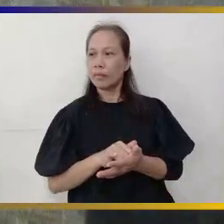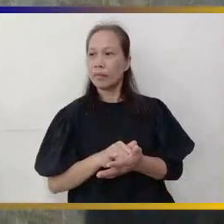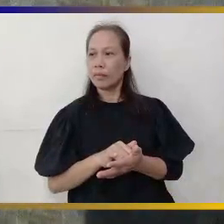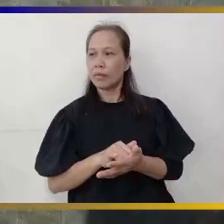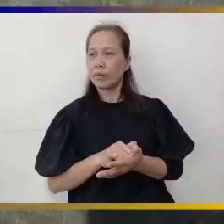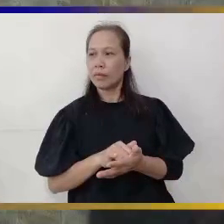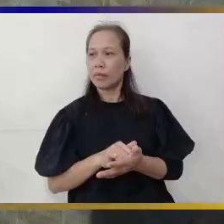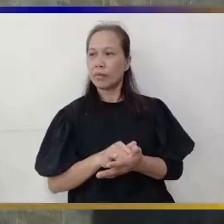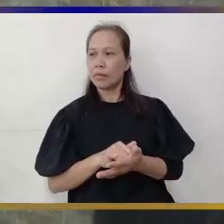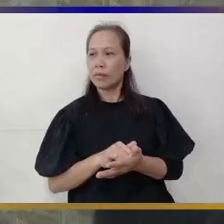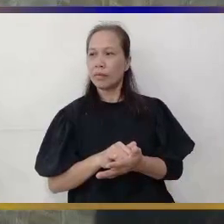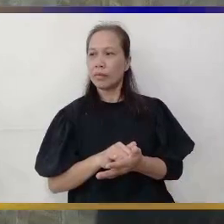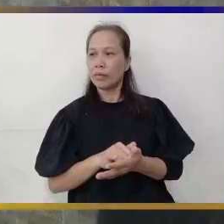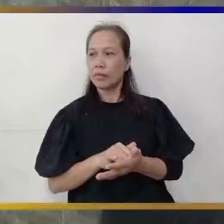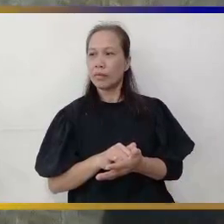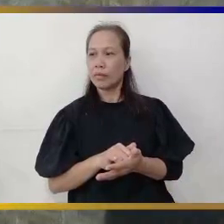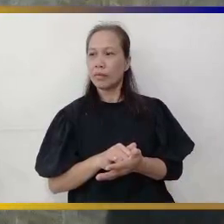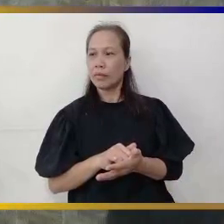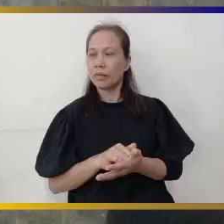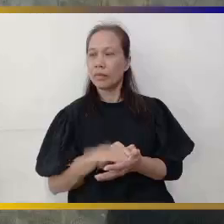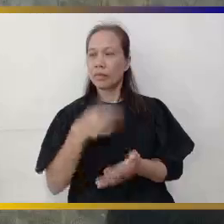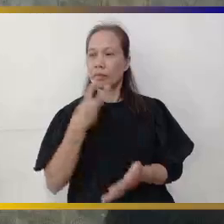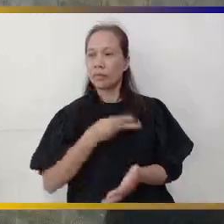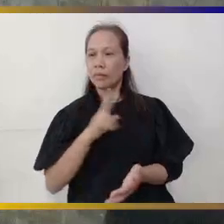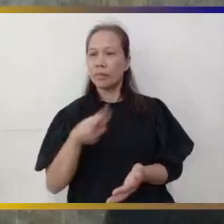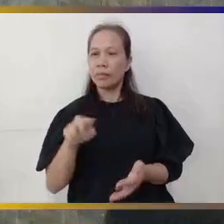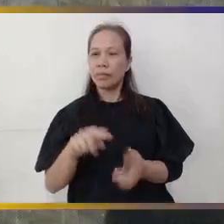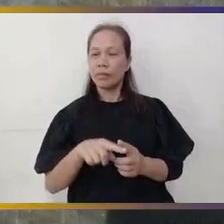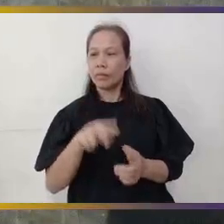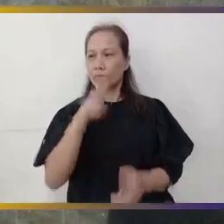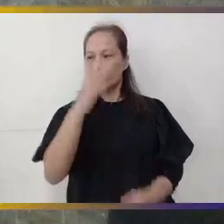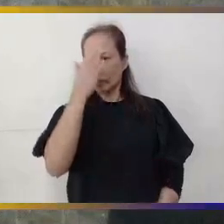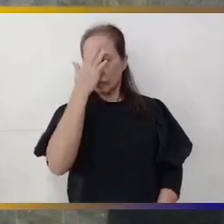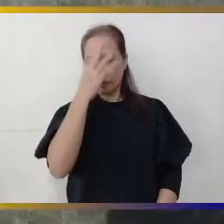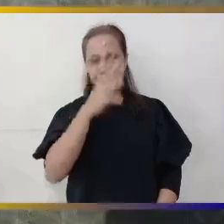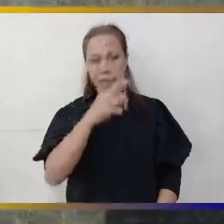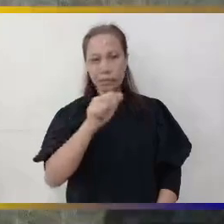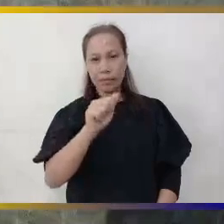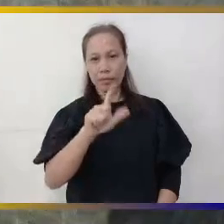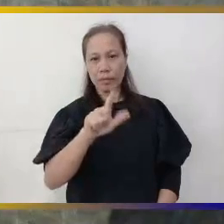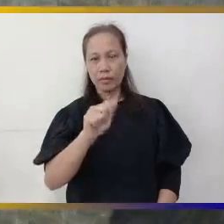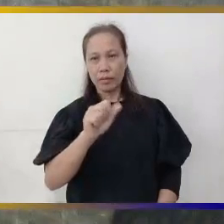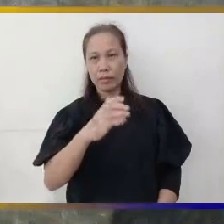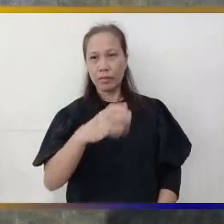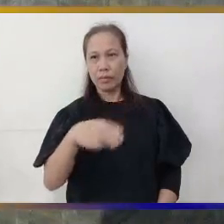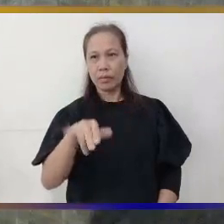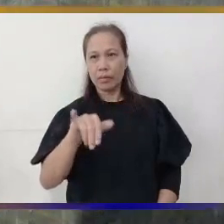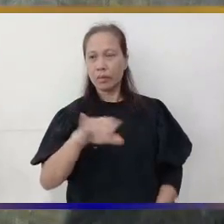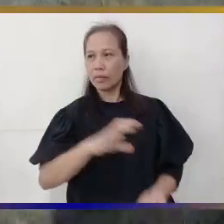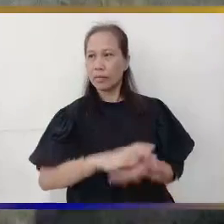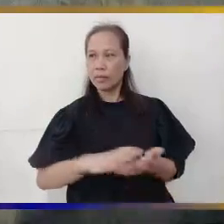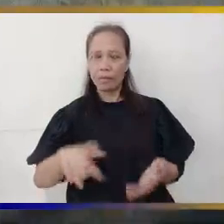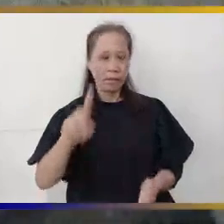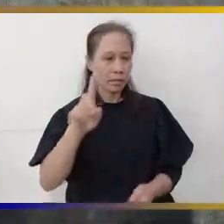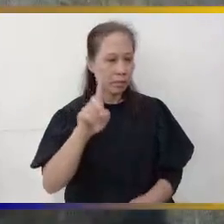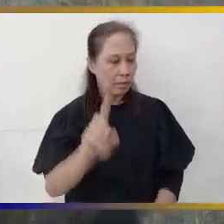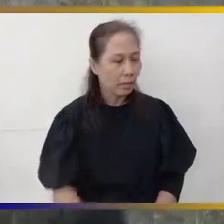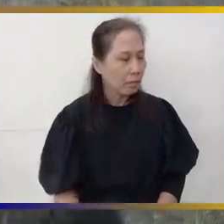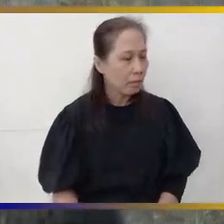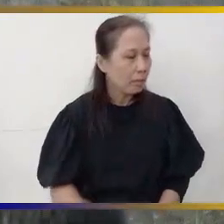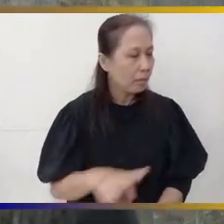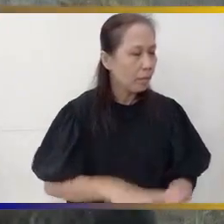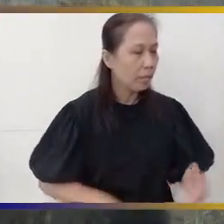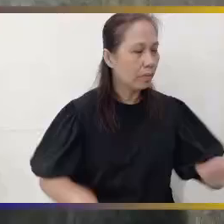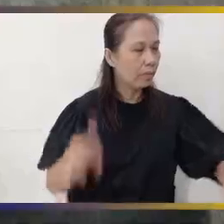sa pag-aaral po natin Okay all right sa malaki chapter 1 we we begin reading from verse number